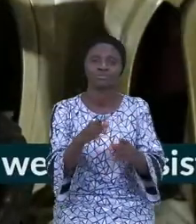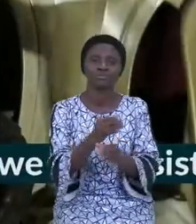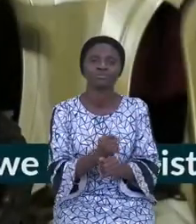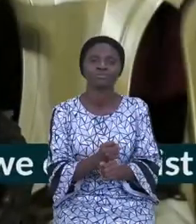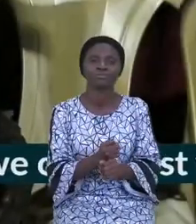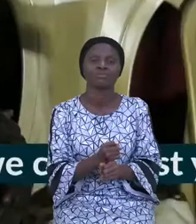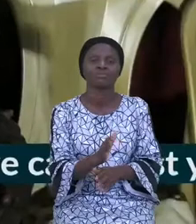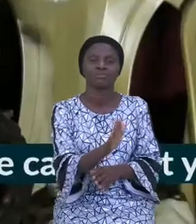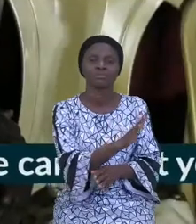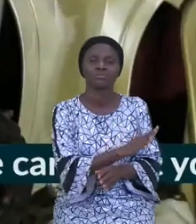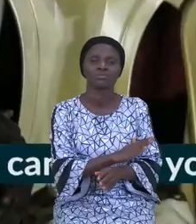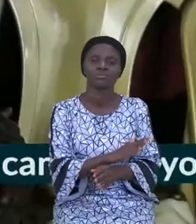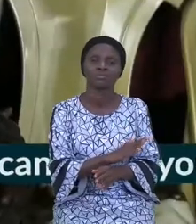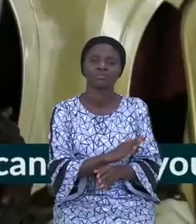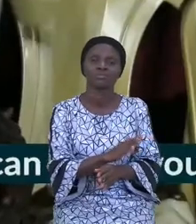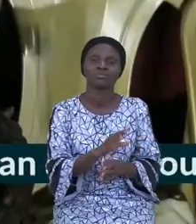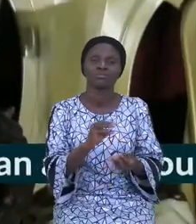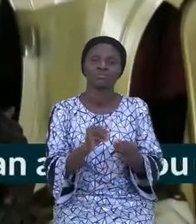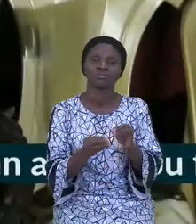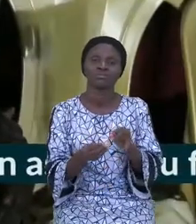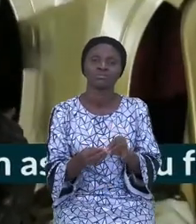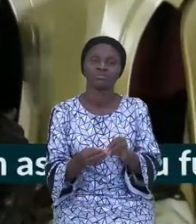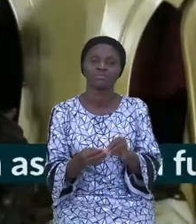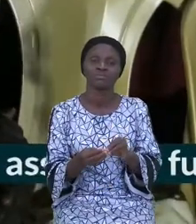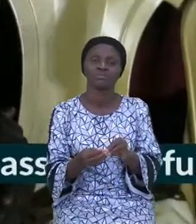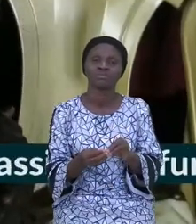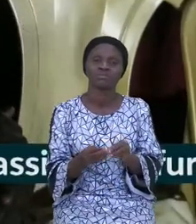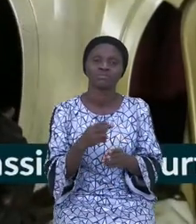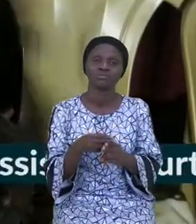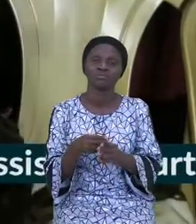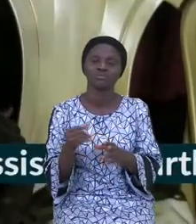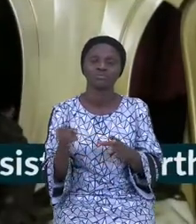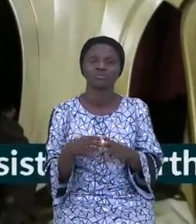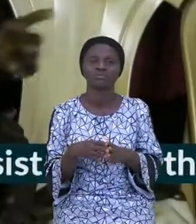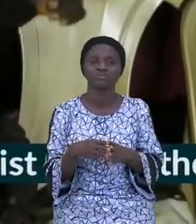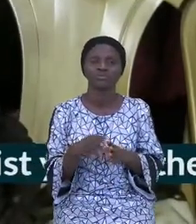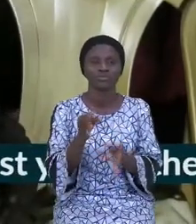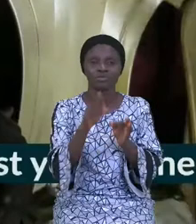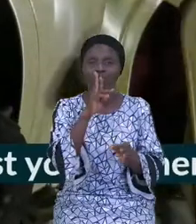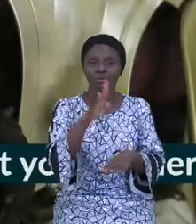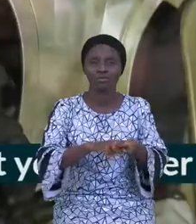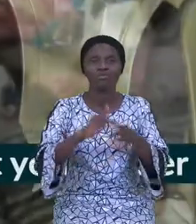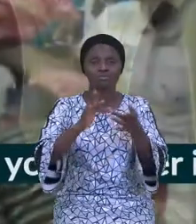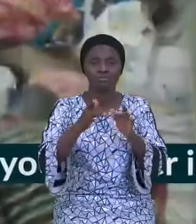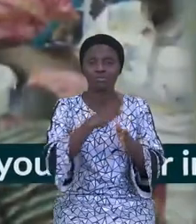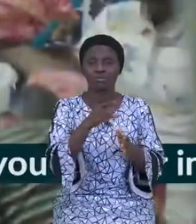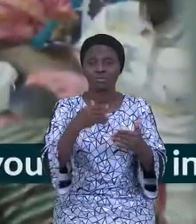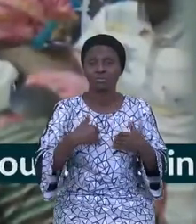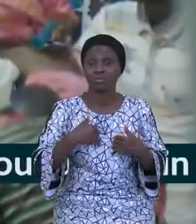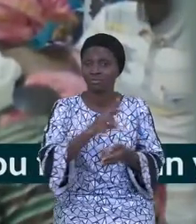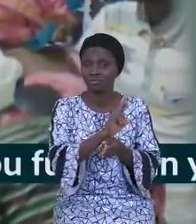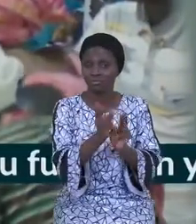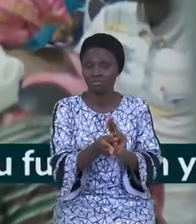are online and you have given your life unto the Lord, you will see